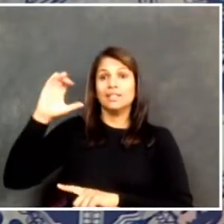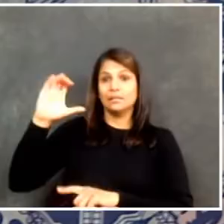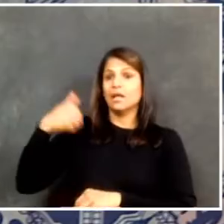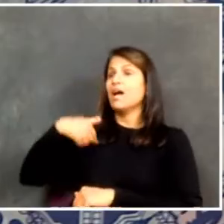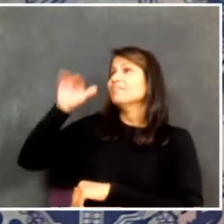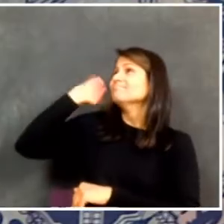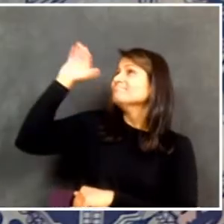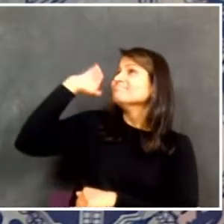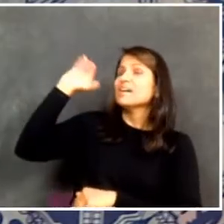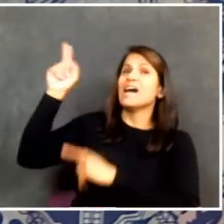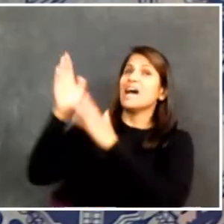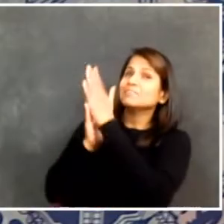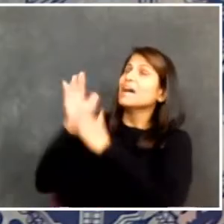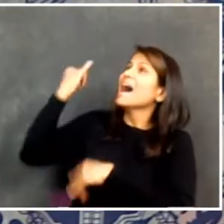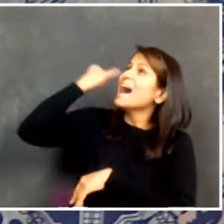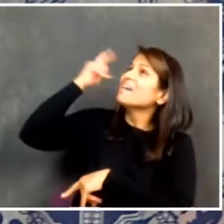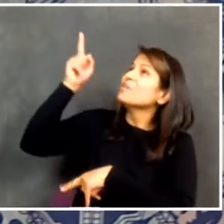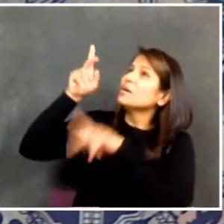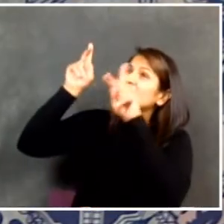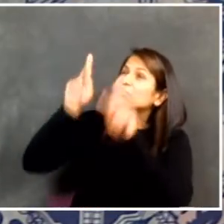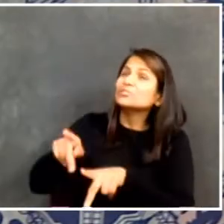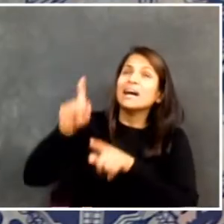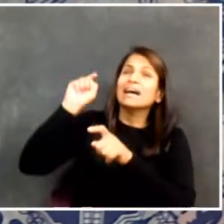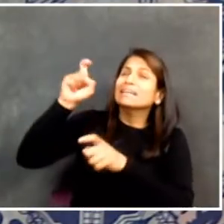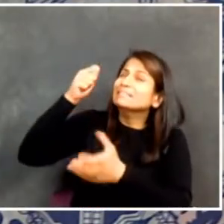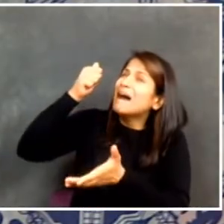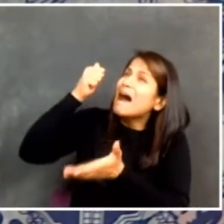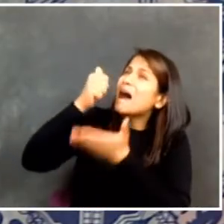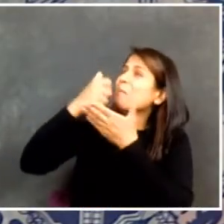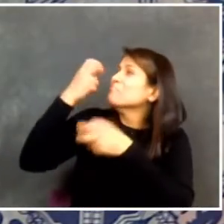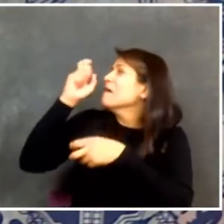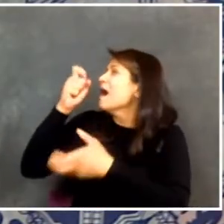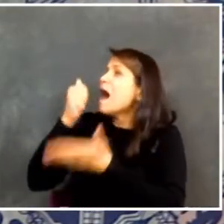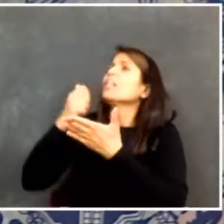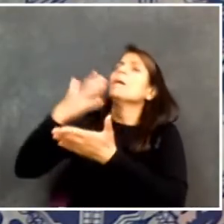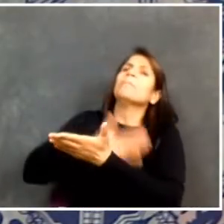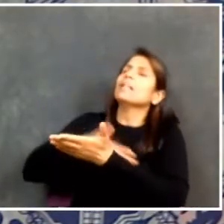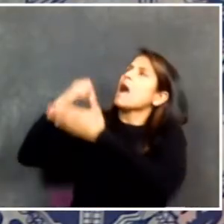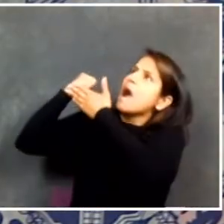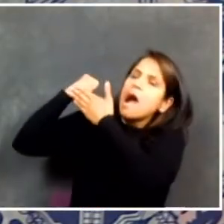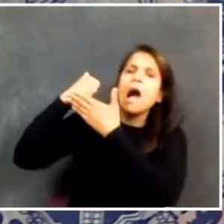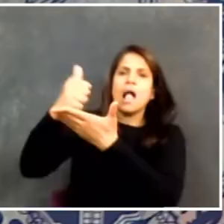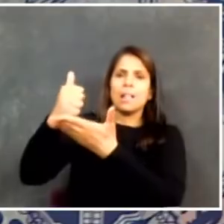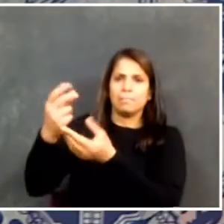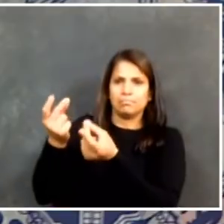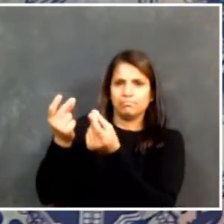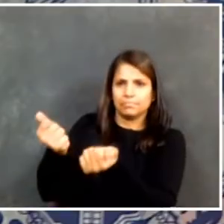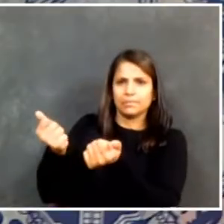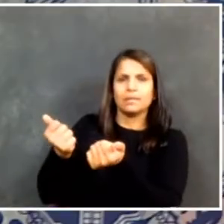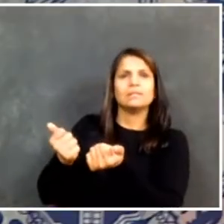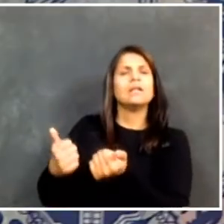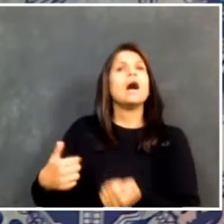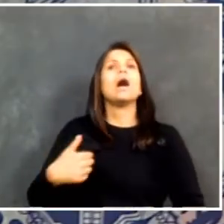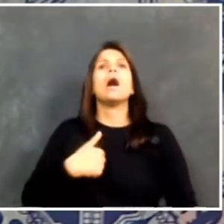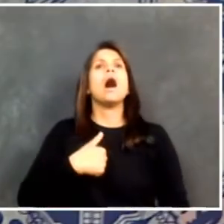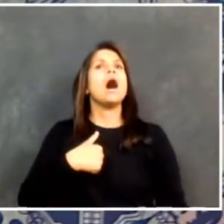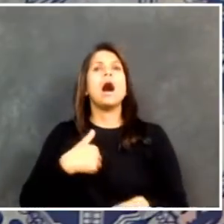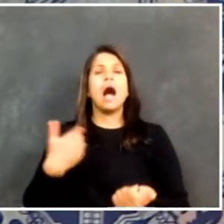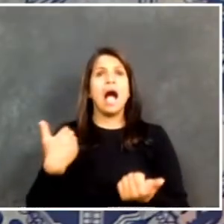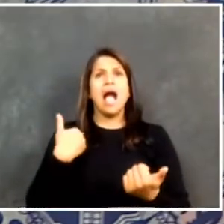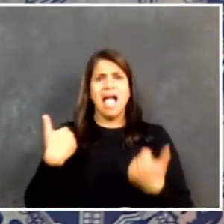where we ran out of ventilators. We never had a day where there wasn't the personnel we needed, even if they were stretched real thin and fighting very